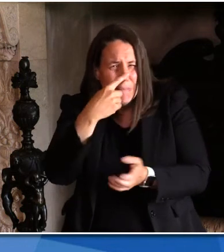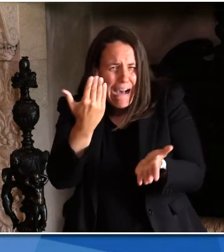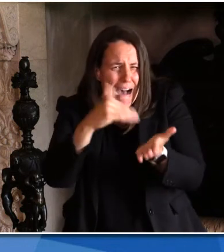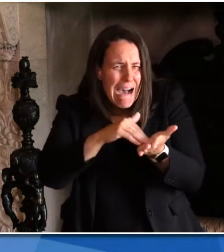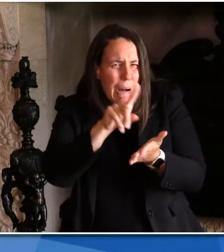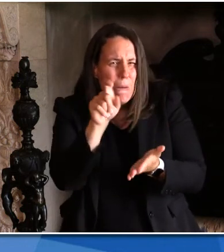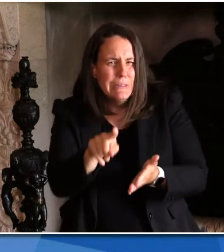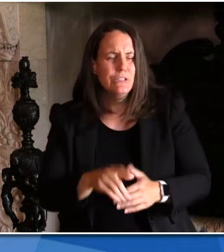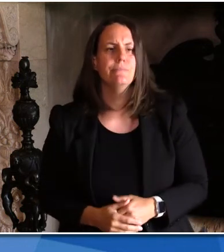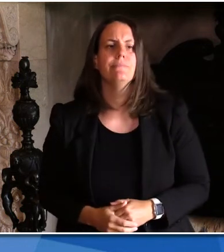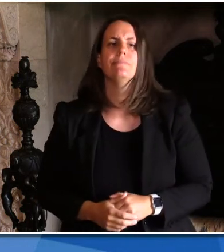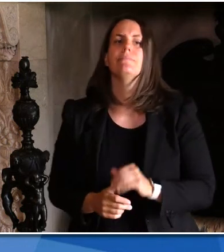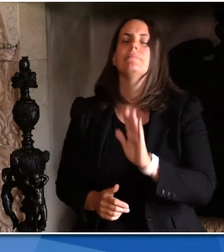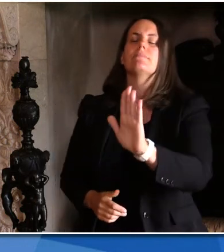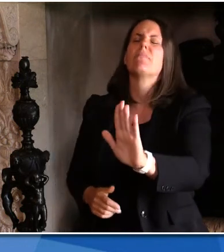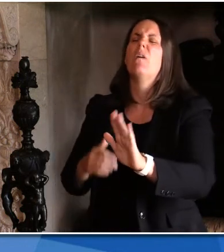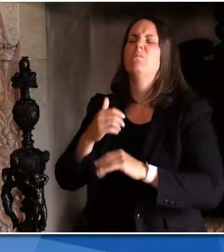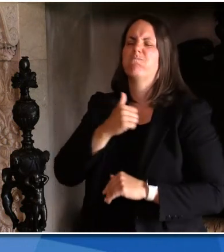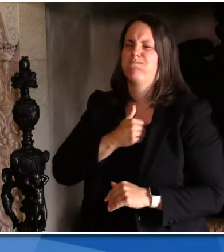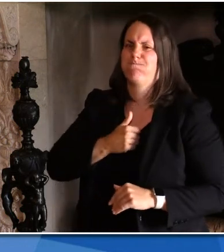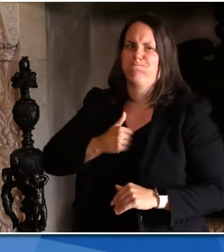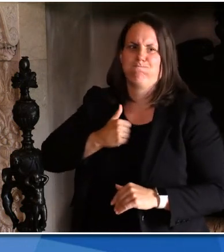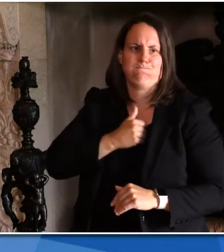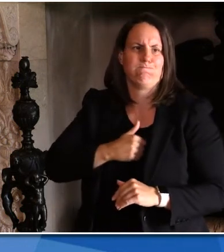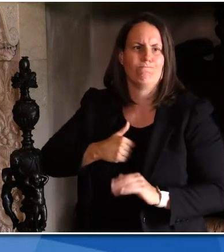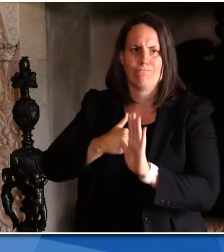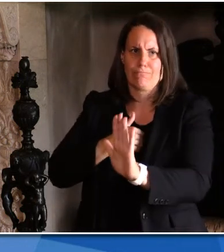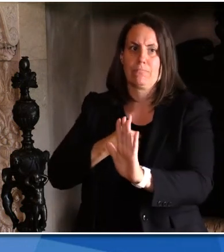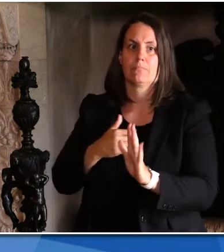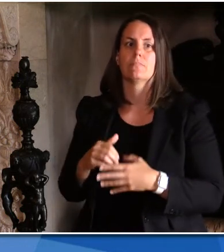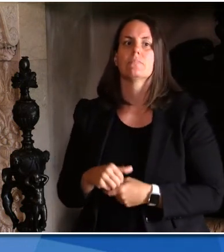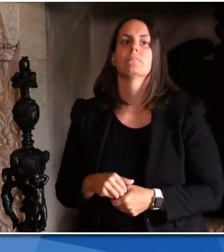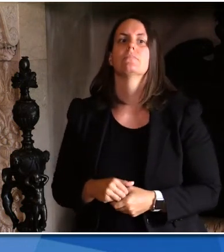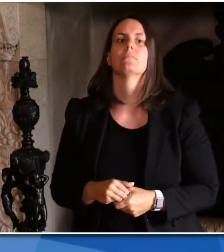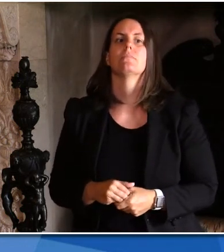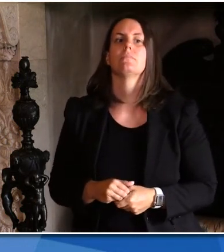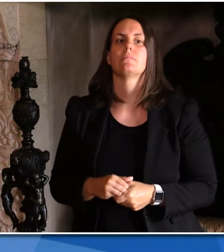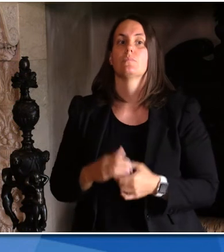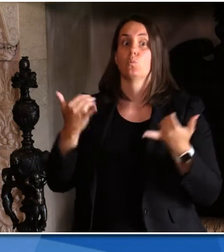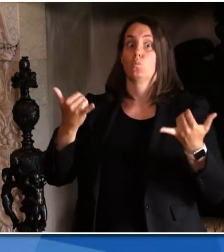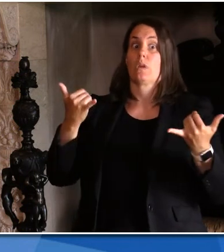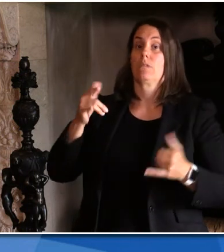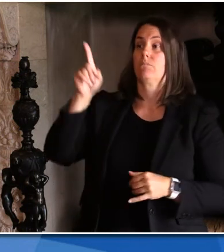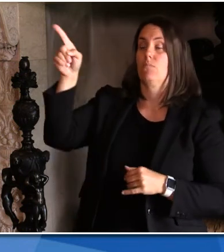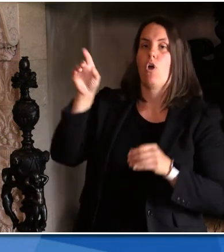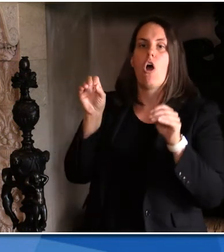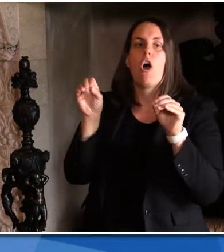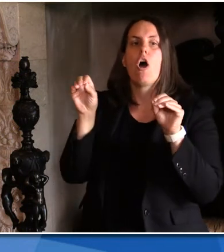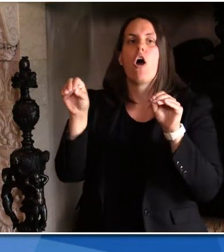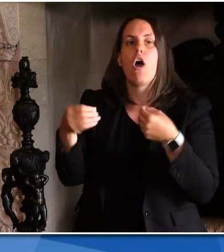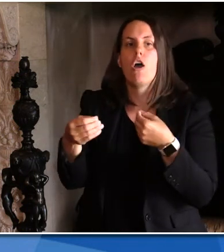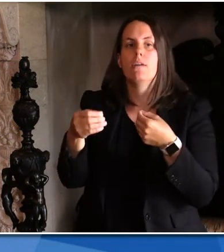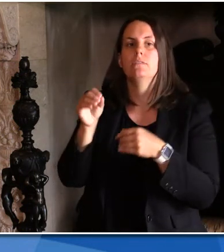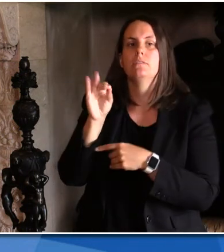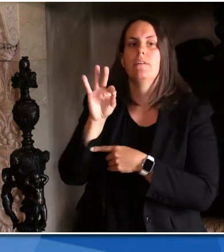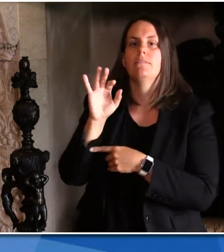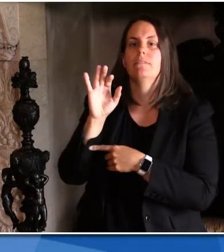My apologies. Earlier today, there was an announcement that came out from the Office of the Commissioner of Insurance and the Governor's